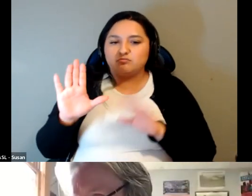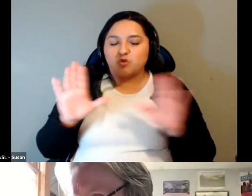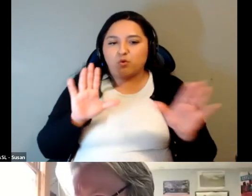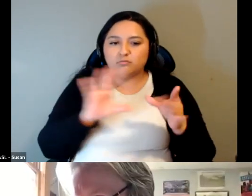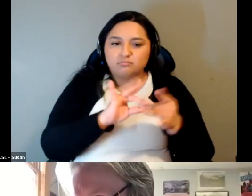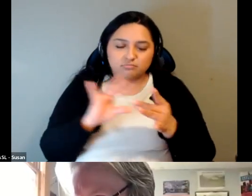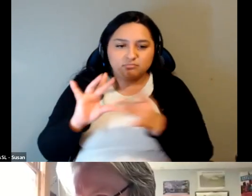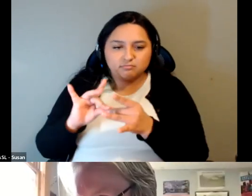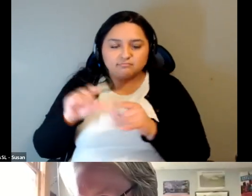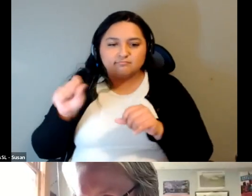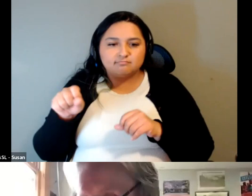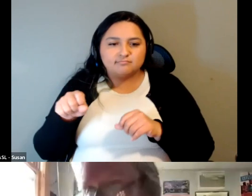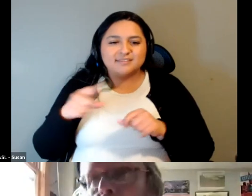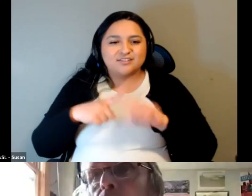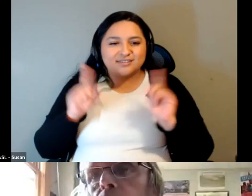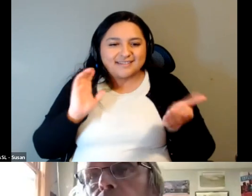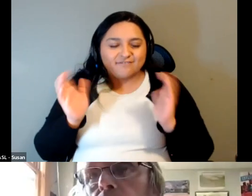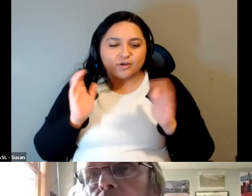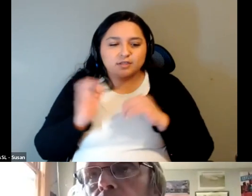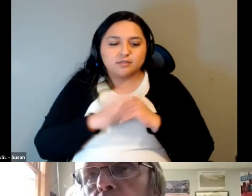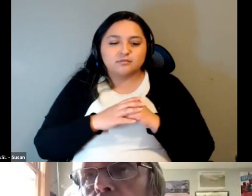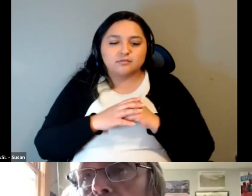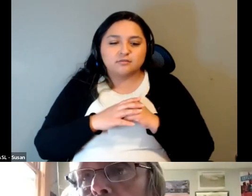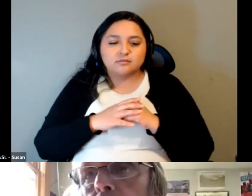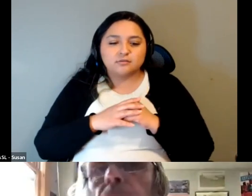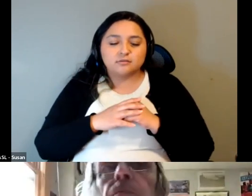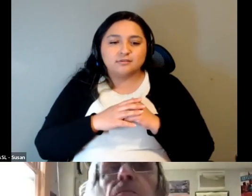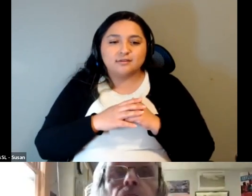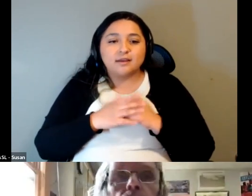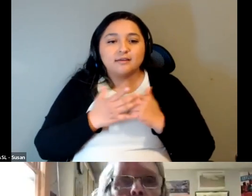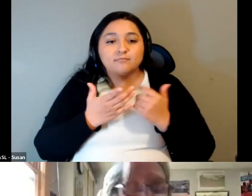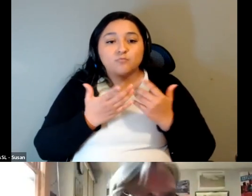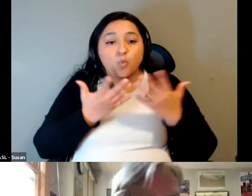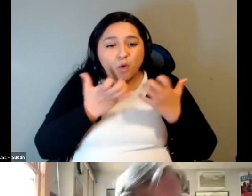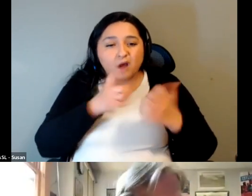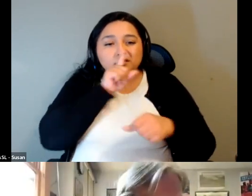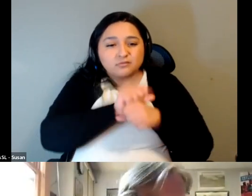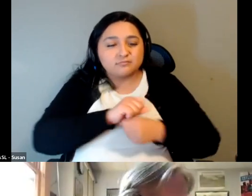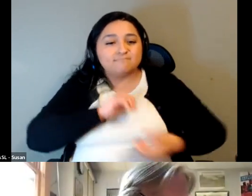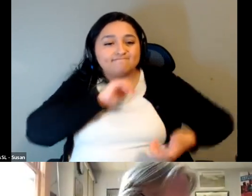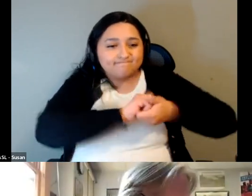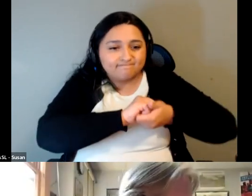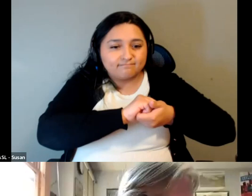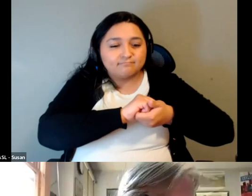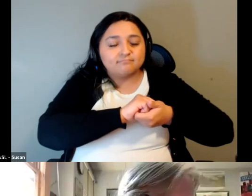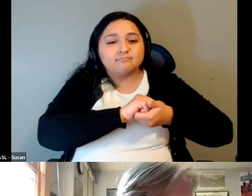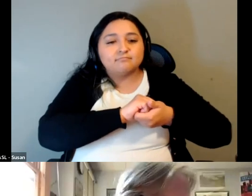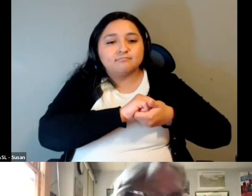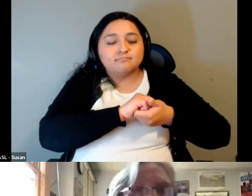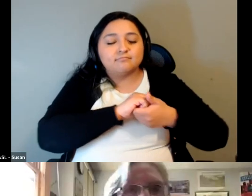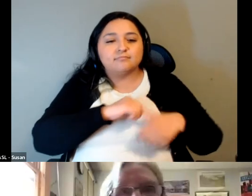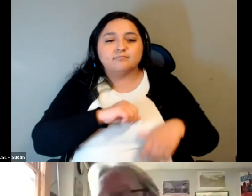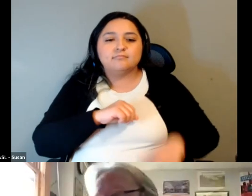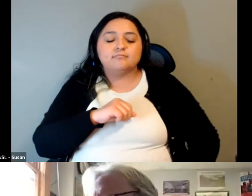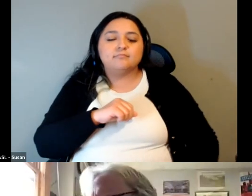welcoming and asking for true sort of community partnership and people driving, whether it's a research agenda